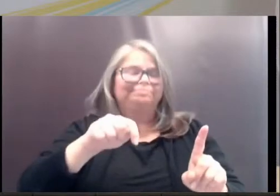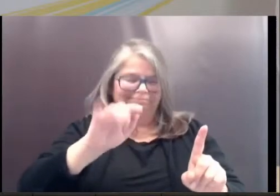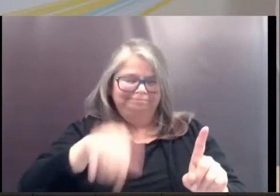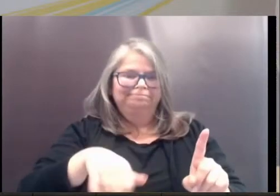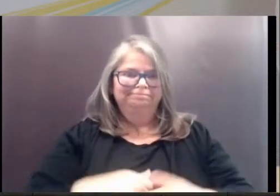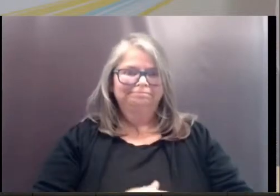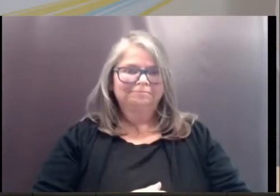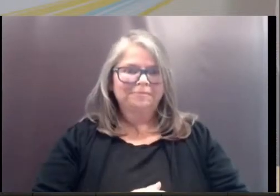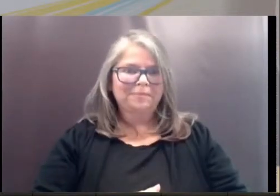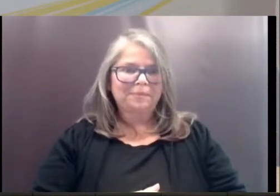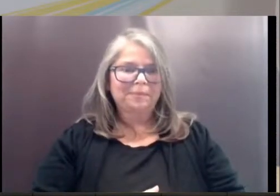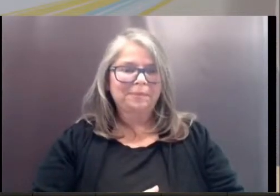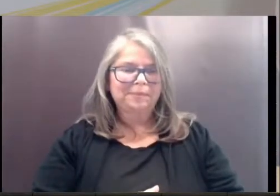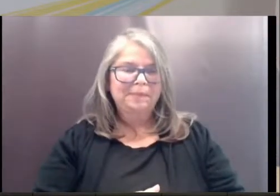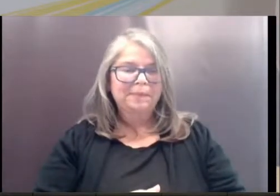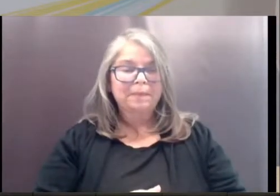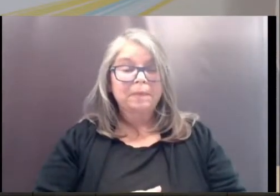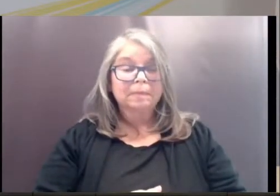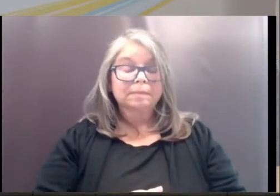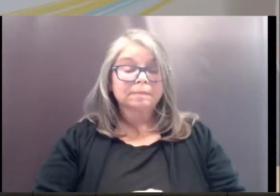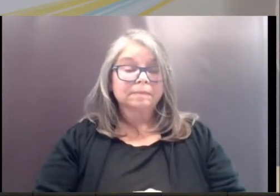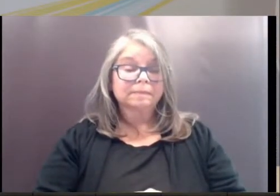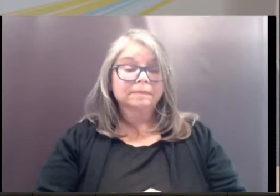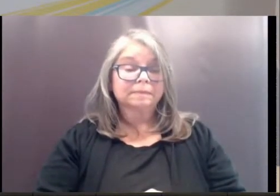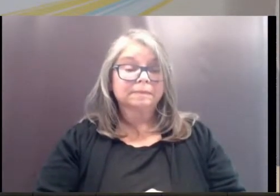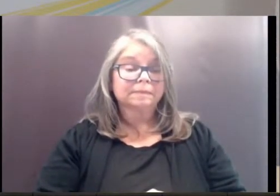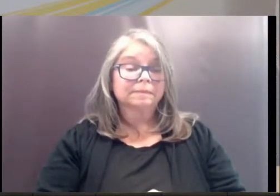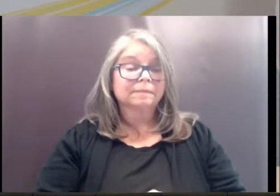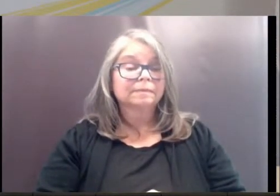to 29-year-old age category and work in a